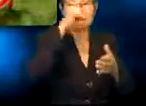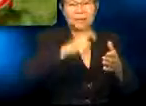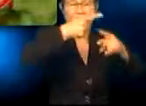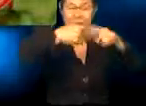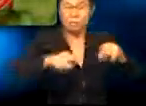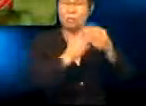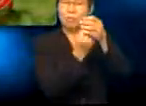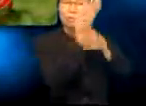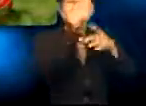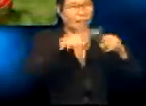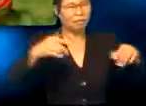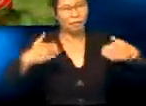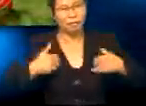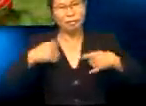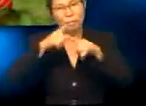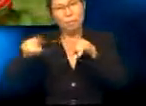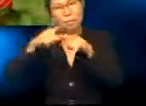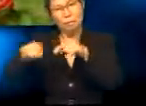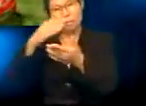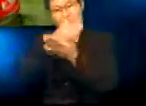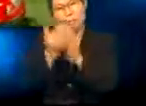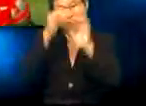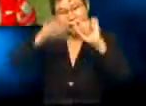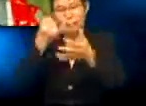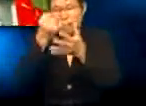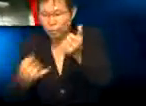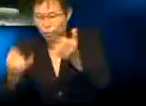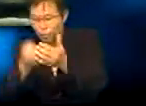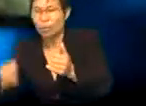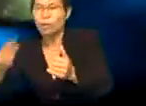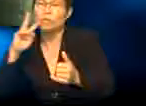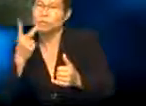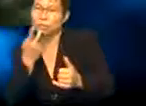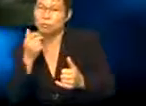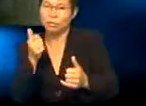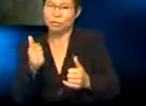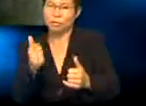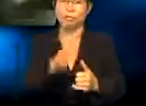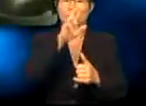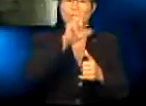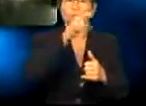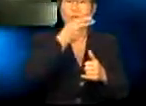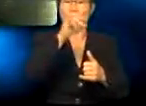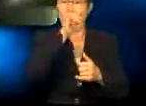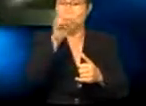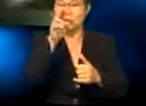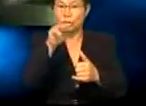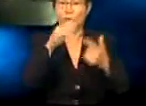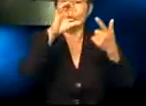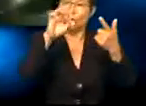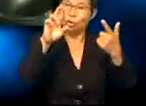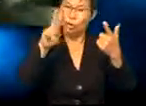Different plants have different plant parts that can reproduce vegetatively. Rhizomes,